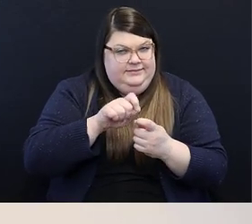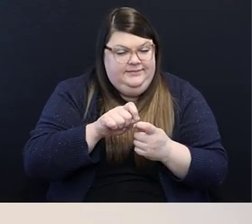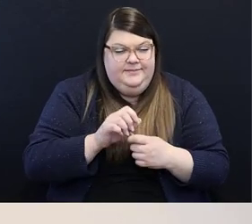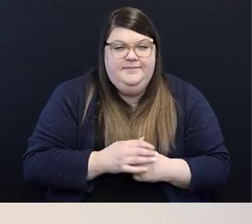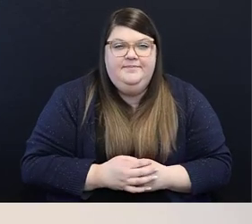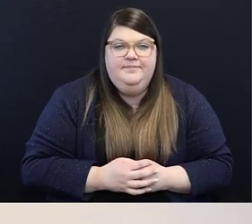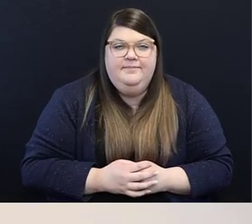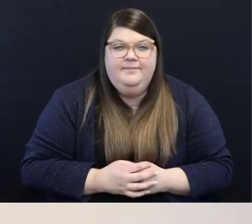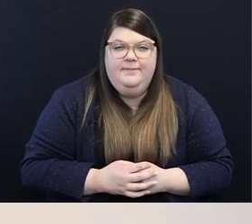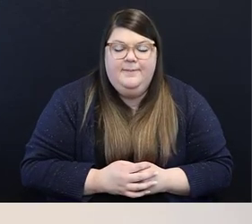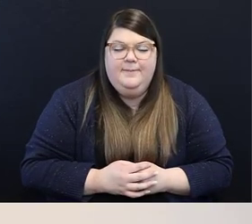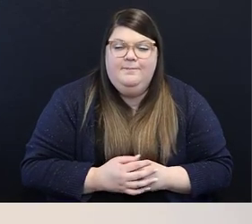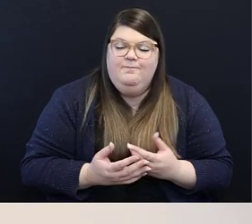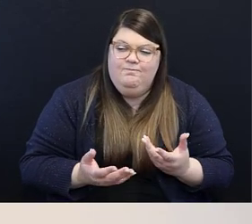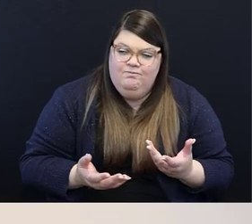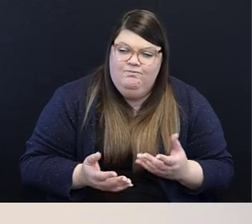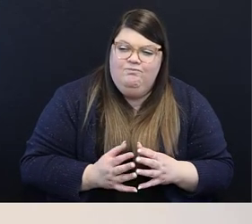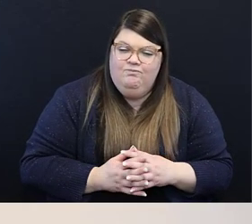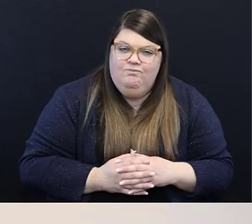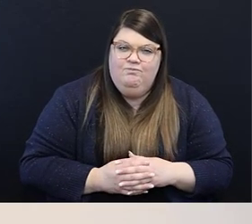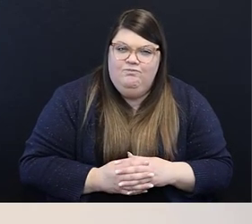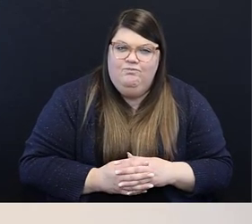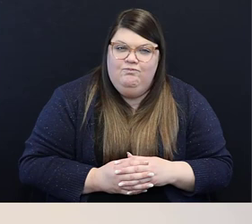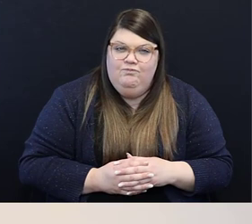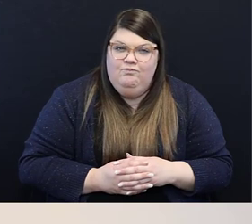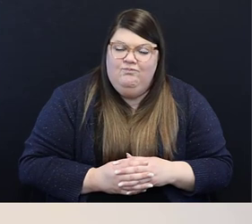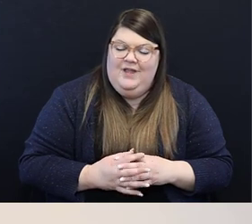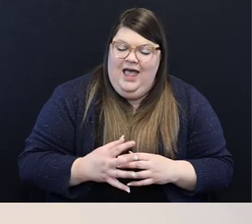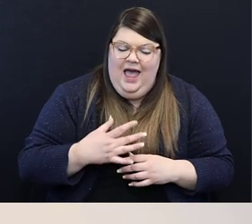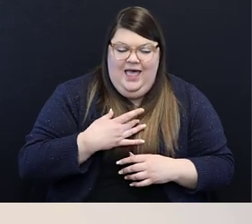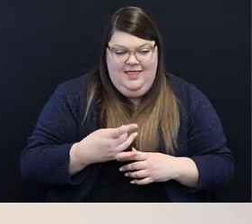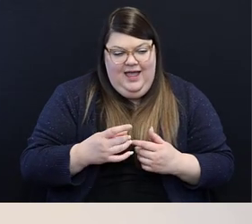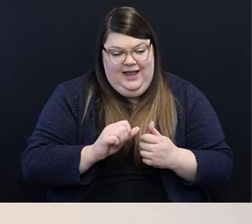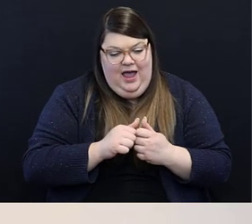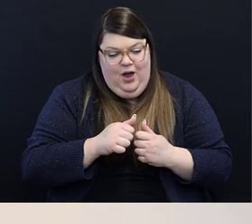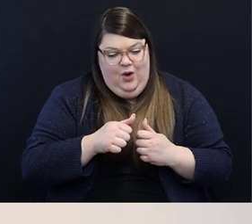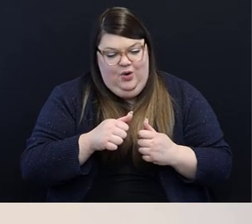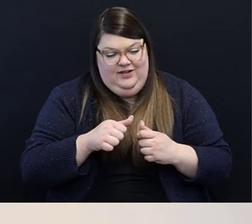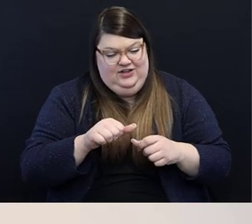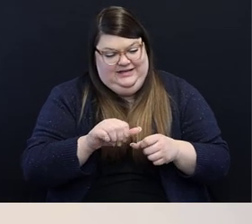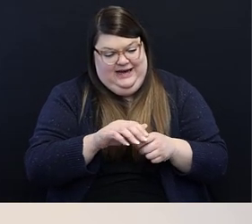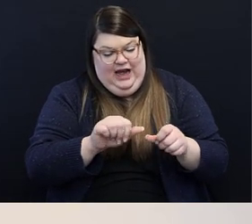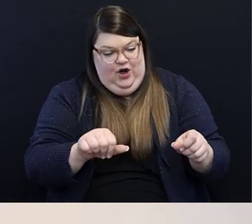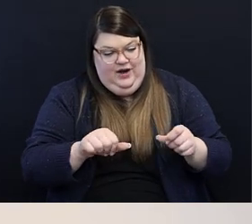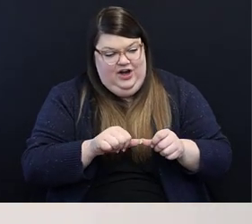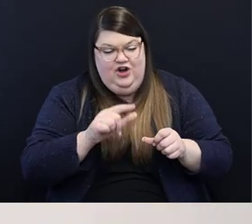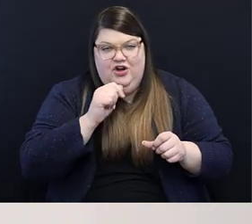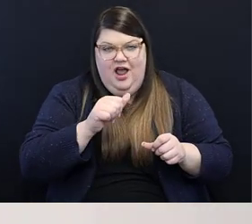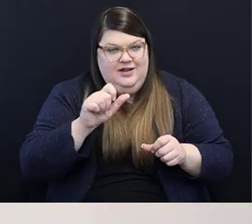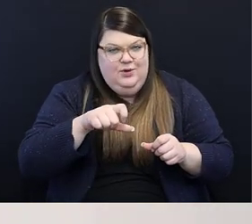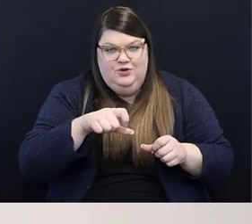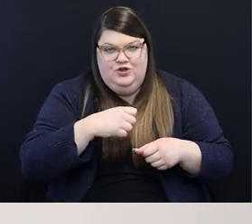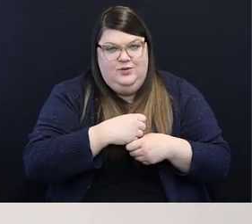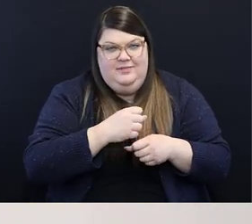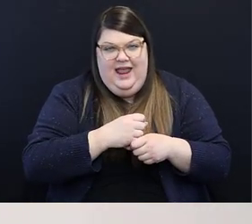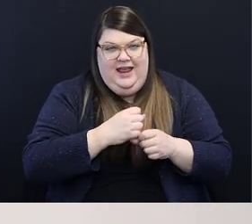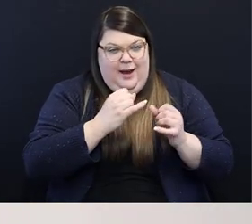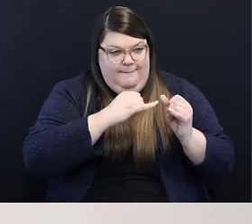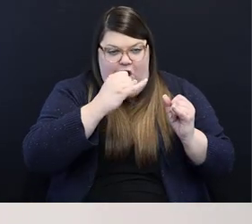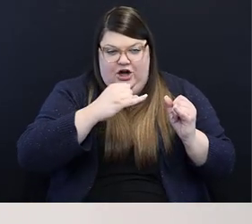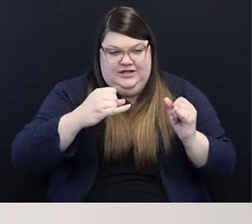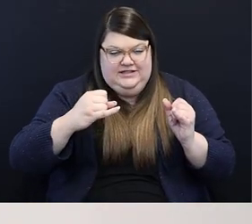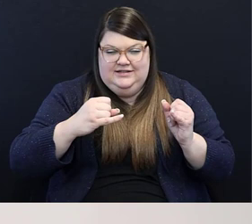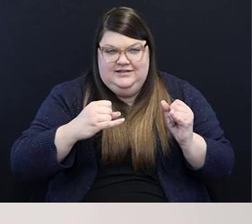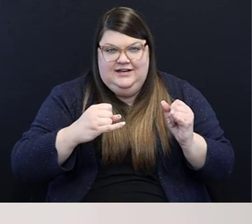I like the idea of an area where you're not supposed to make marks in. an area that feels outside